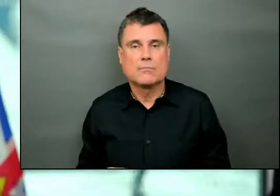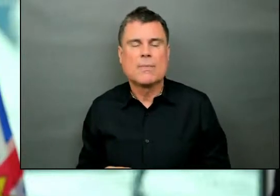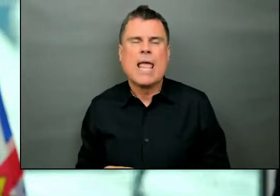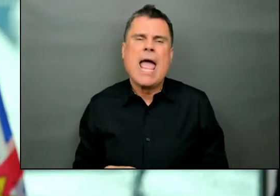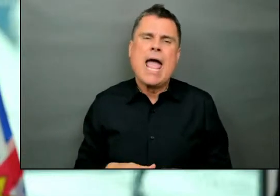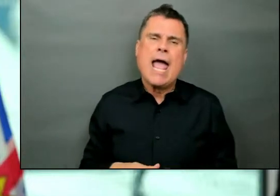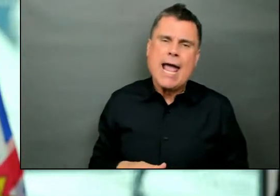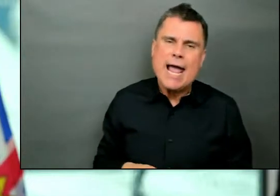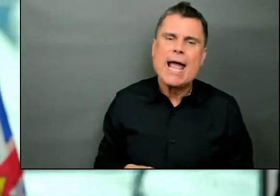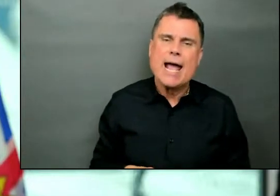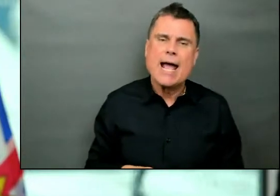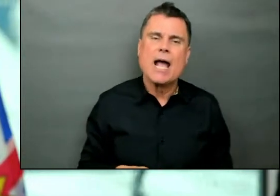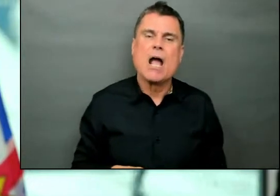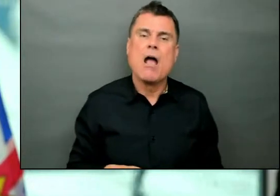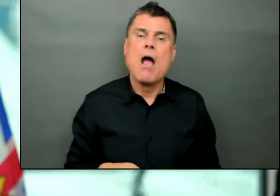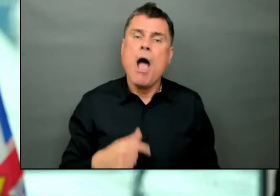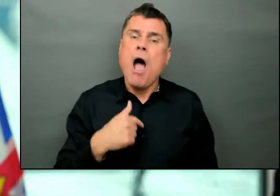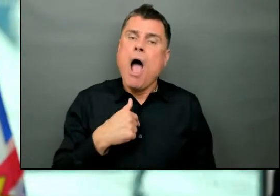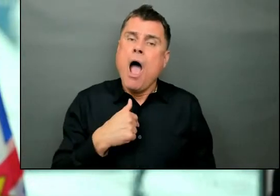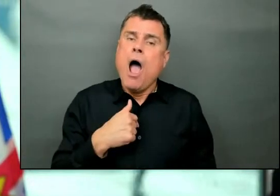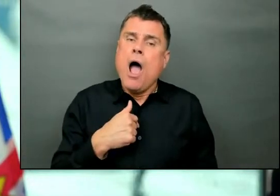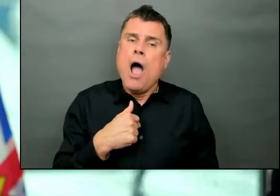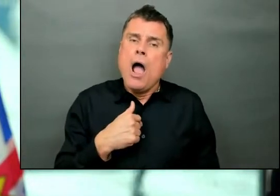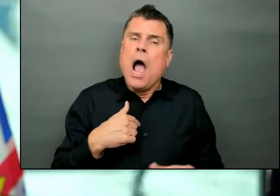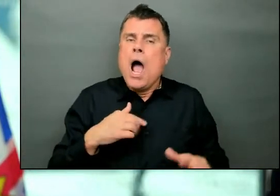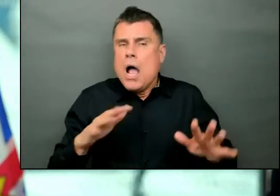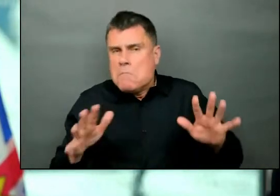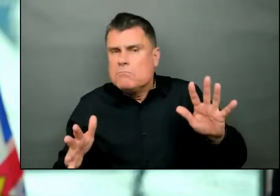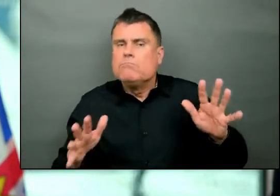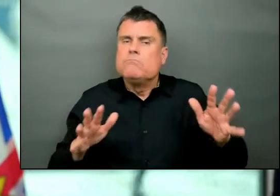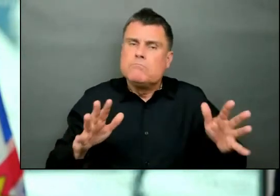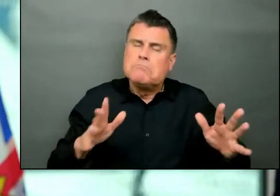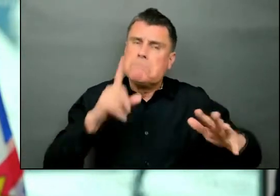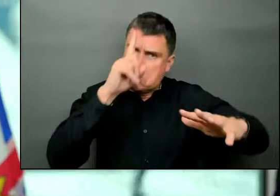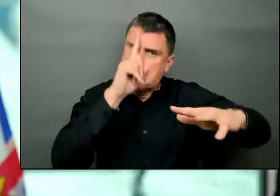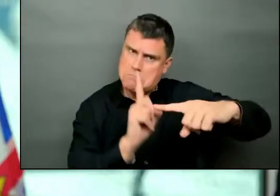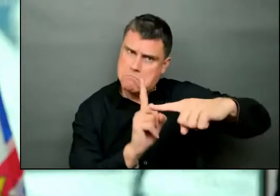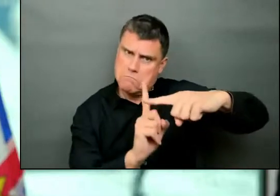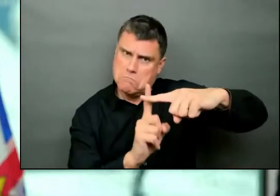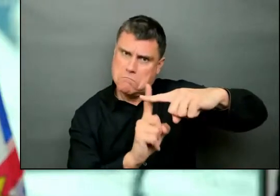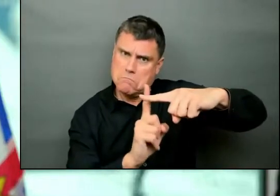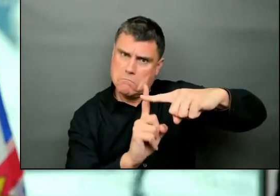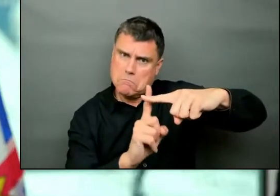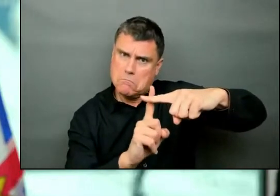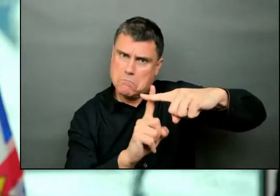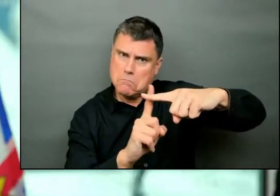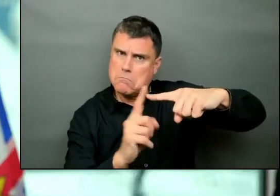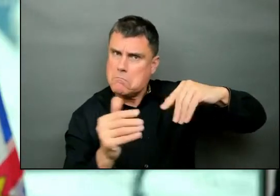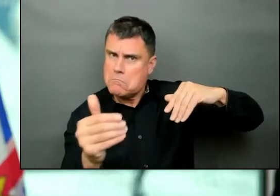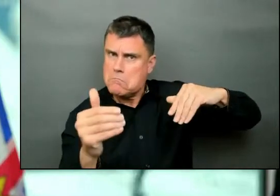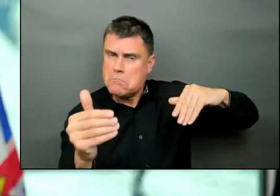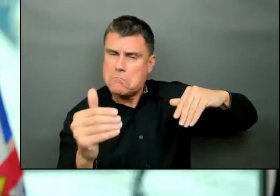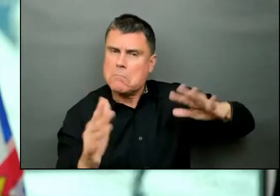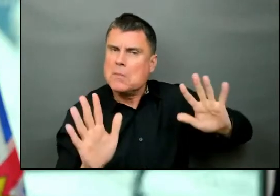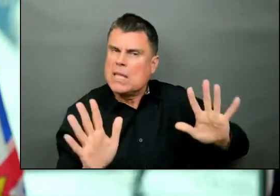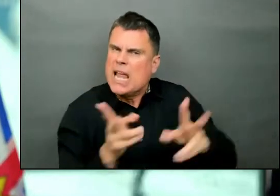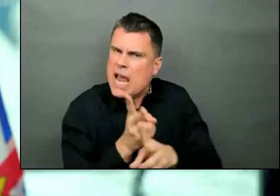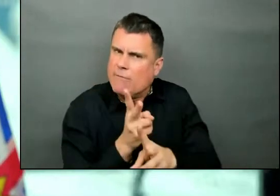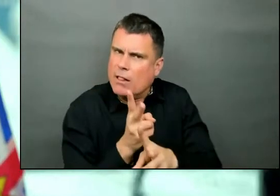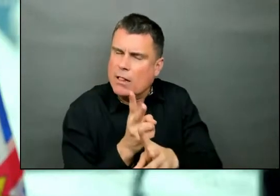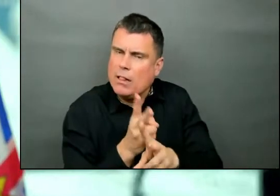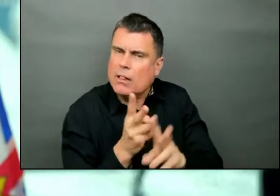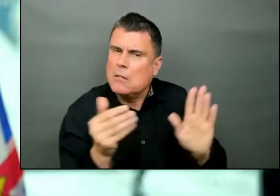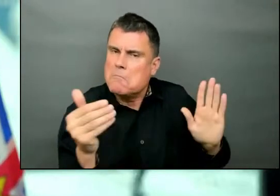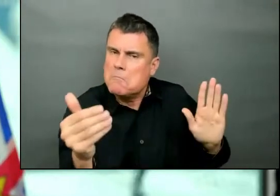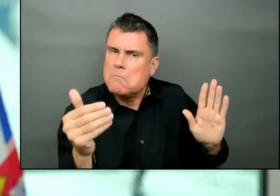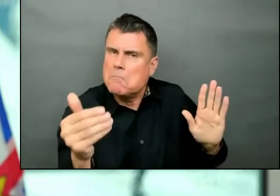Obviously, we are learning as we go every week, every day with this virus, this pandemic. And we are learning a lot